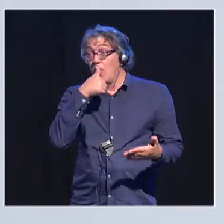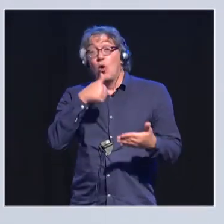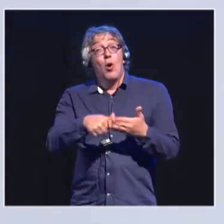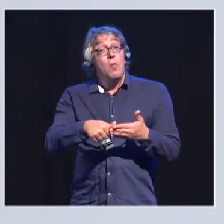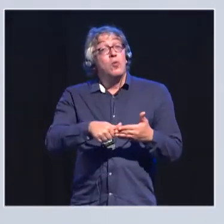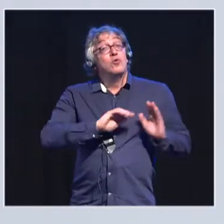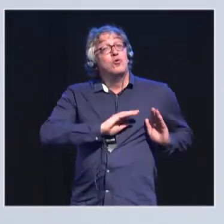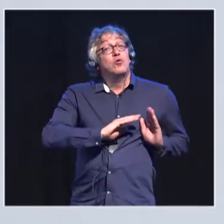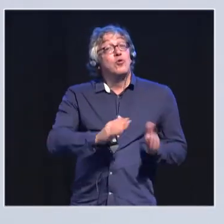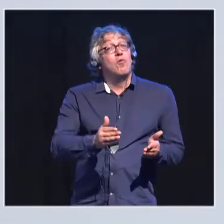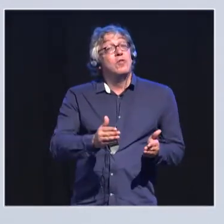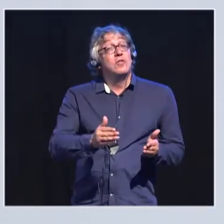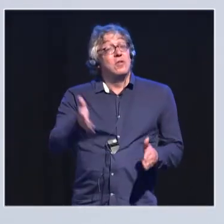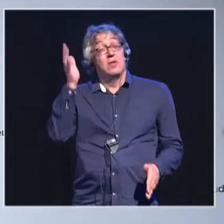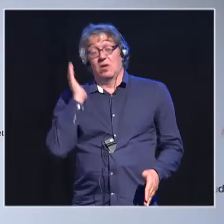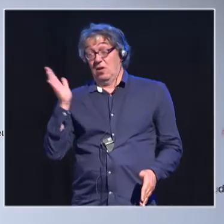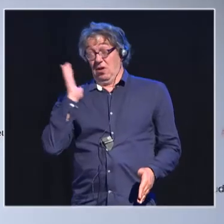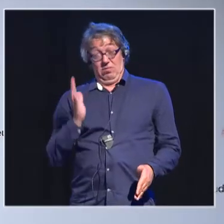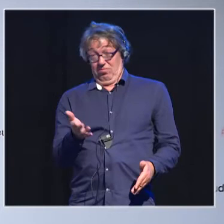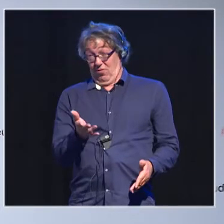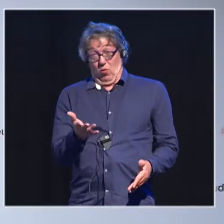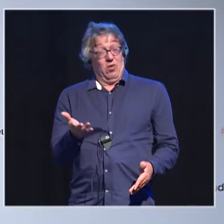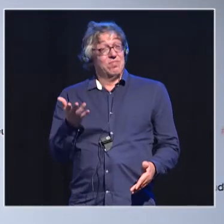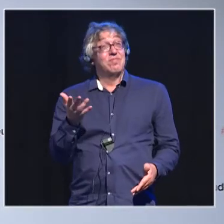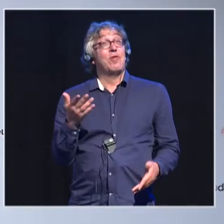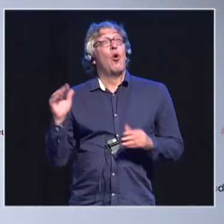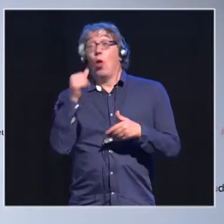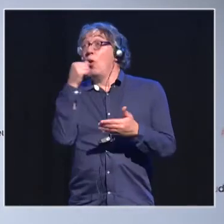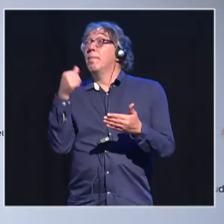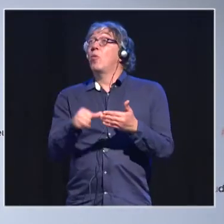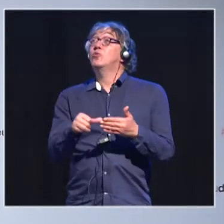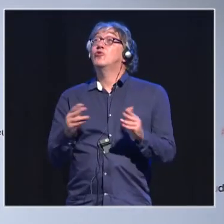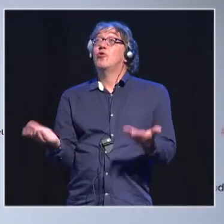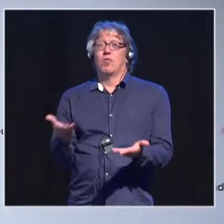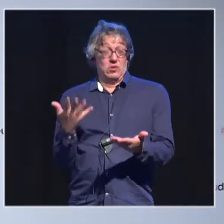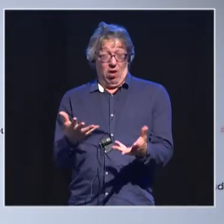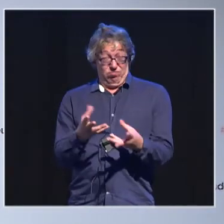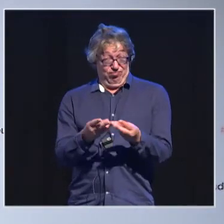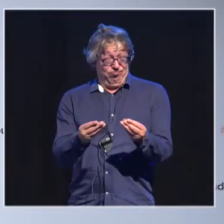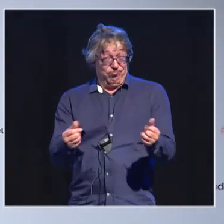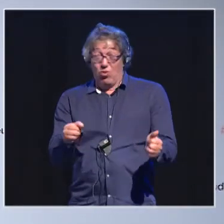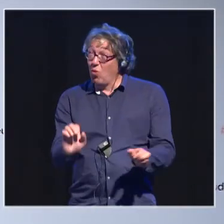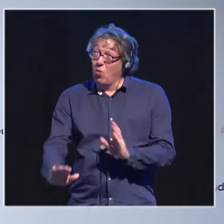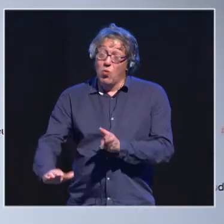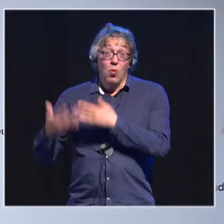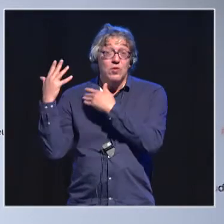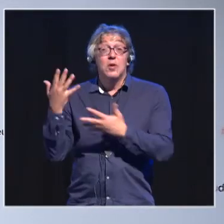the traditional role, which is practically obsolete now? Now they're turning into providing